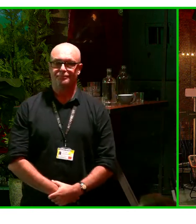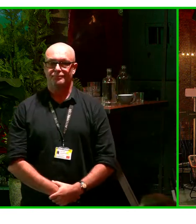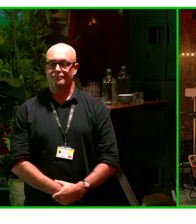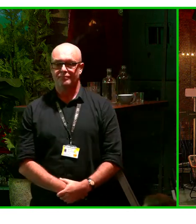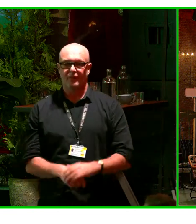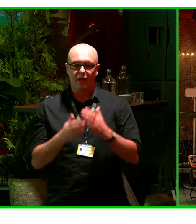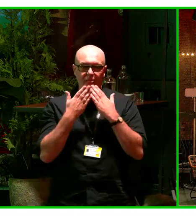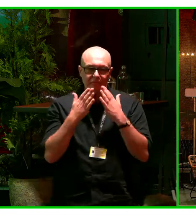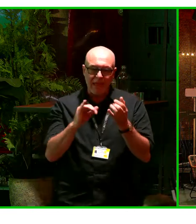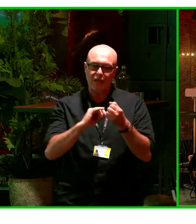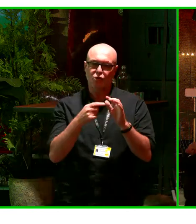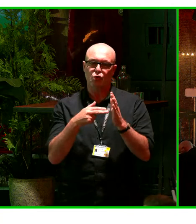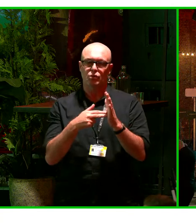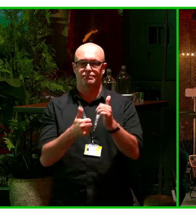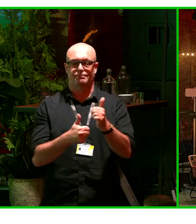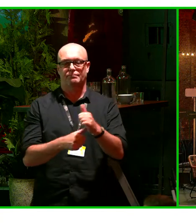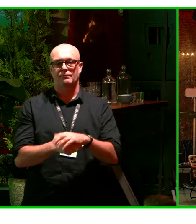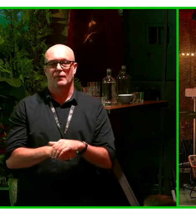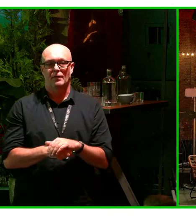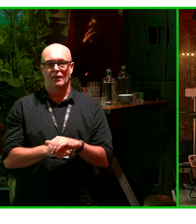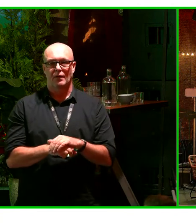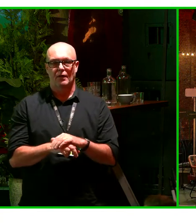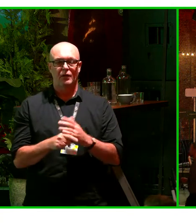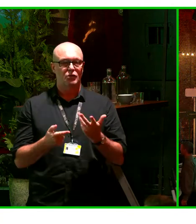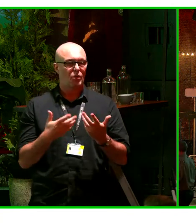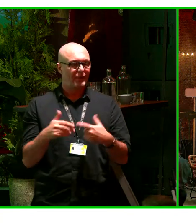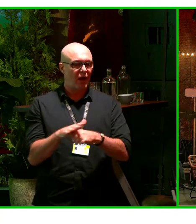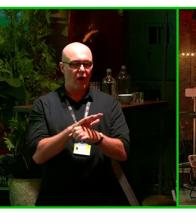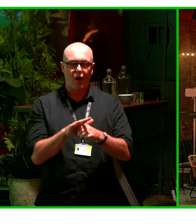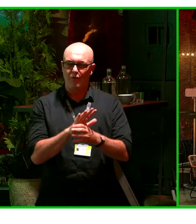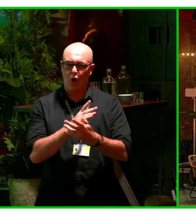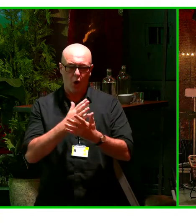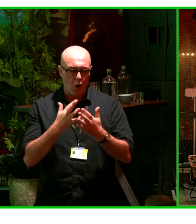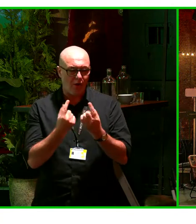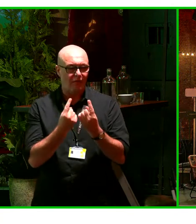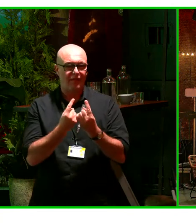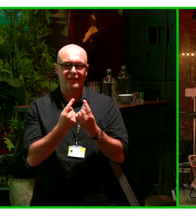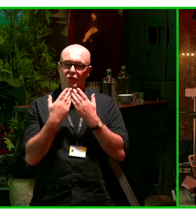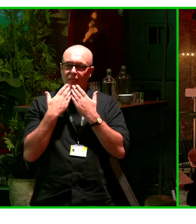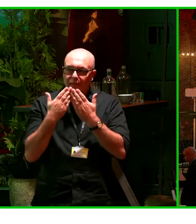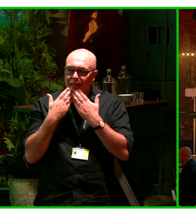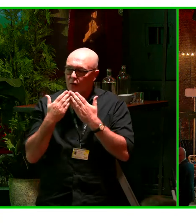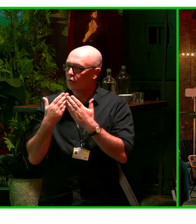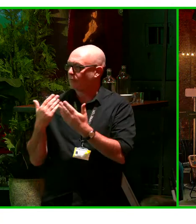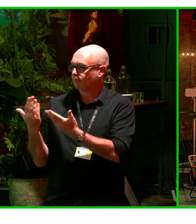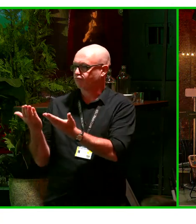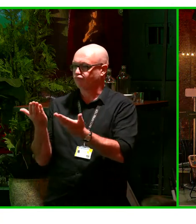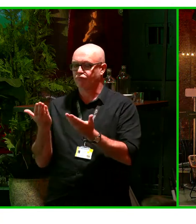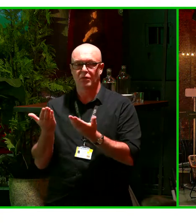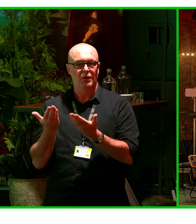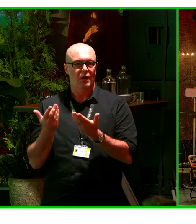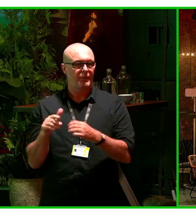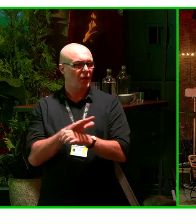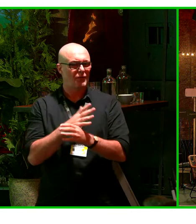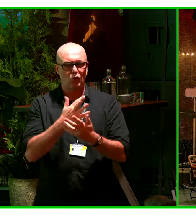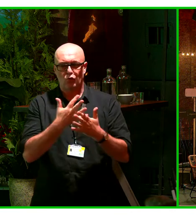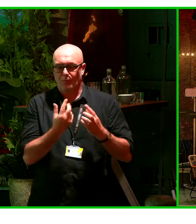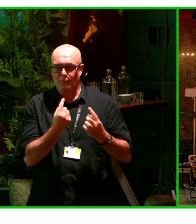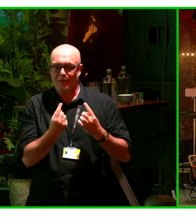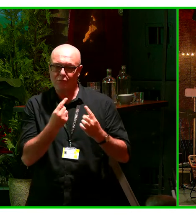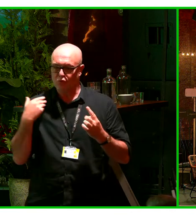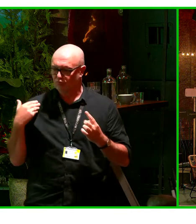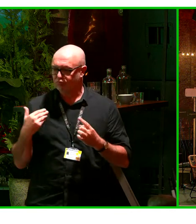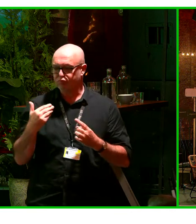Thank you, Sean. So we've covered a huge amount of territory. Thanks again to our speakers. We've covered a huge amount of territory already